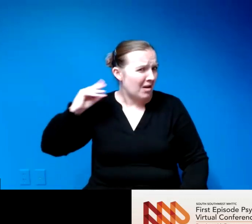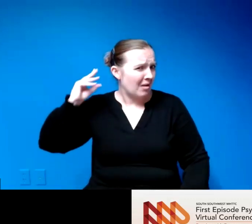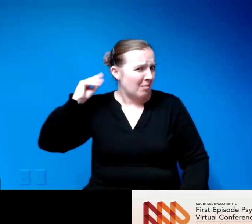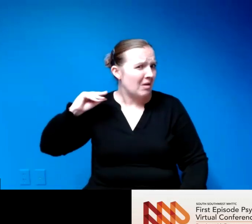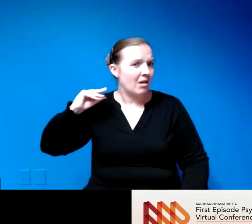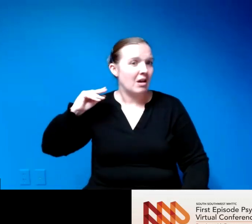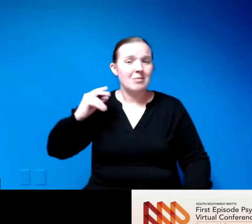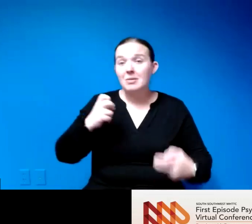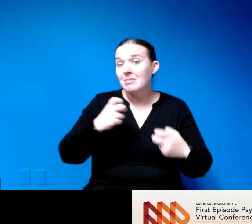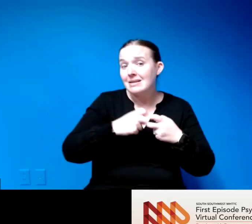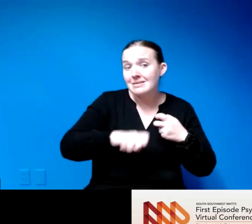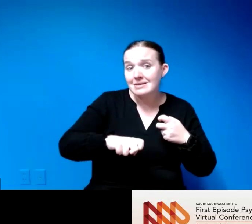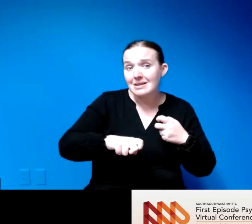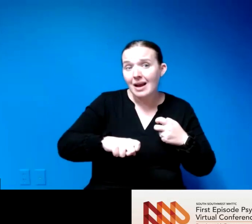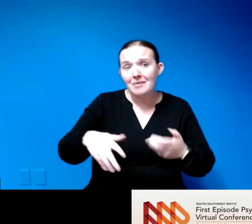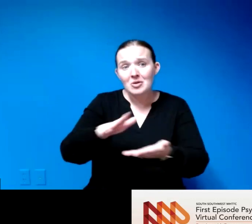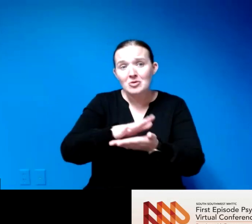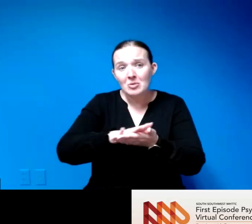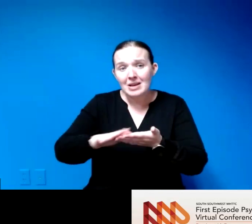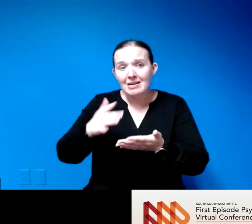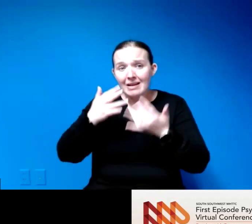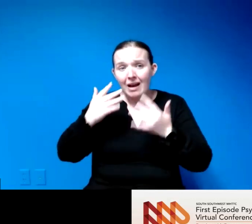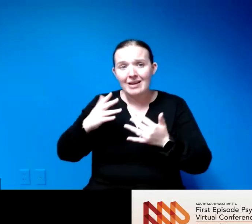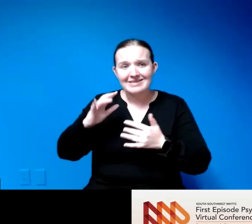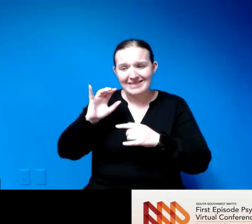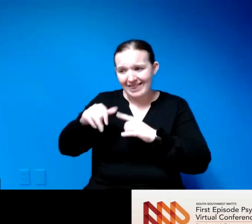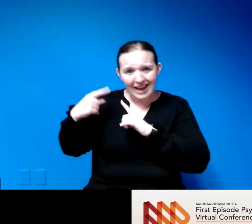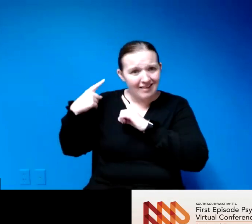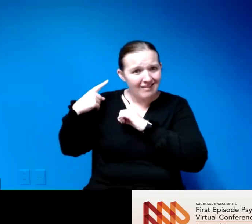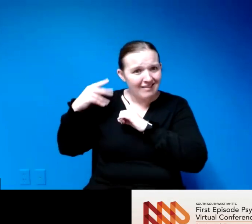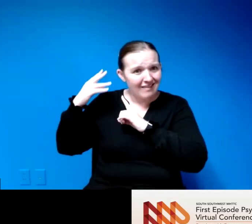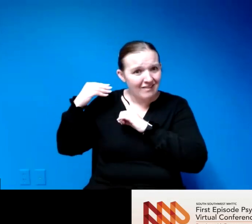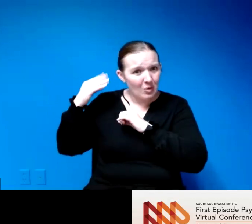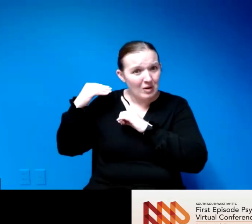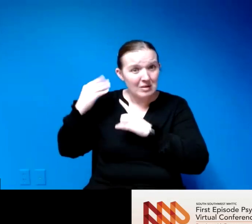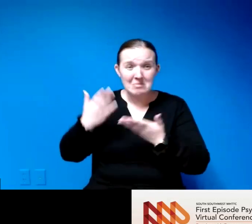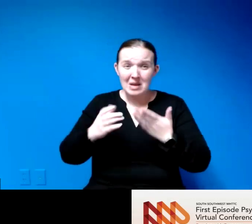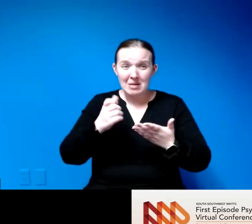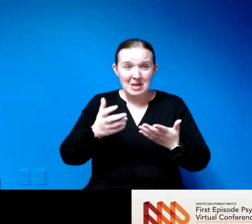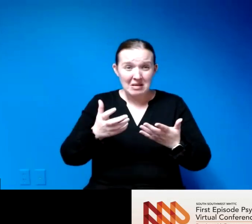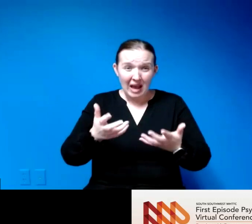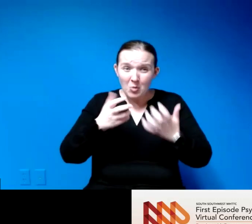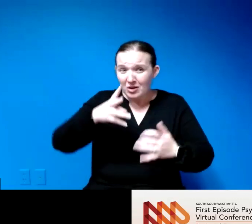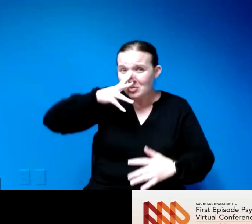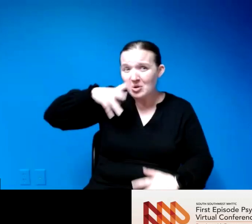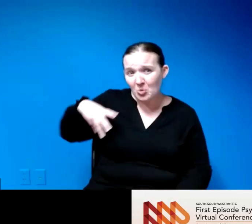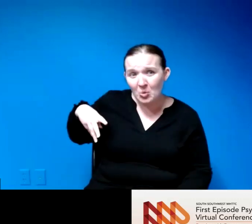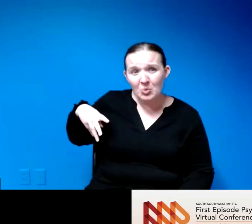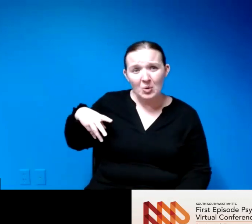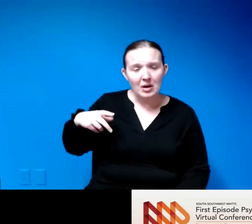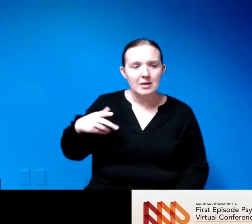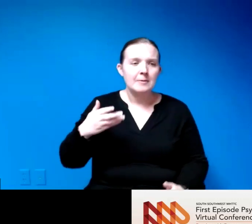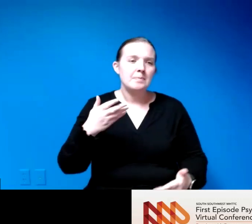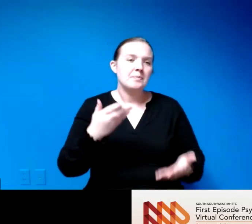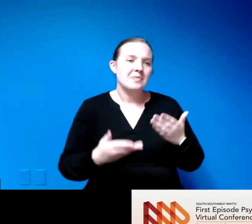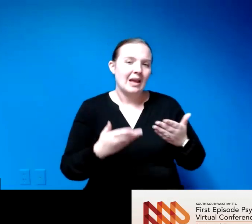me to explain kindness to those voices. I may not even want to acknowledge them. So I think there's more than one